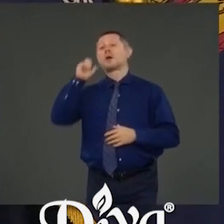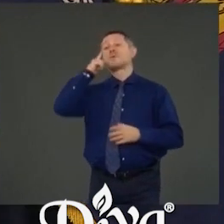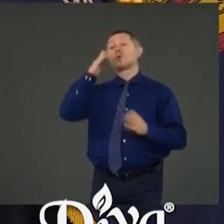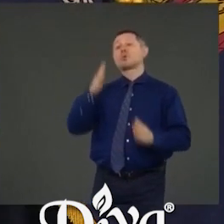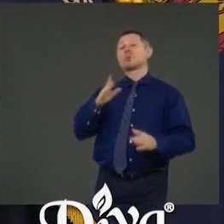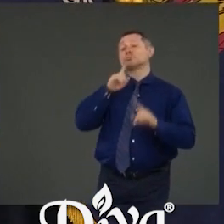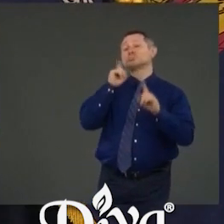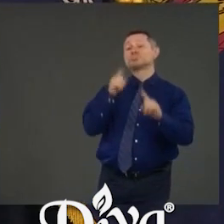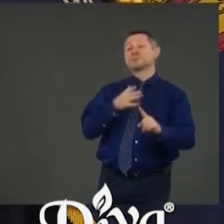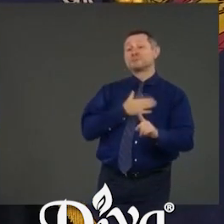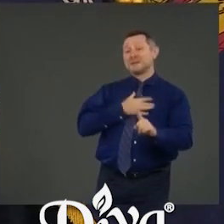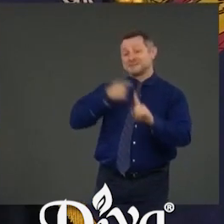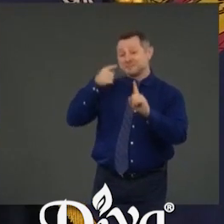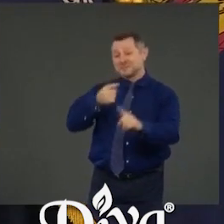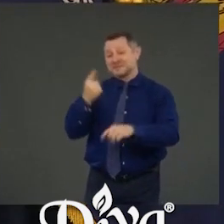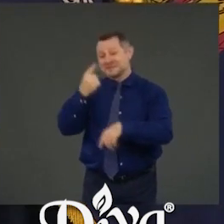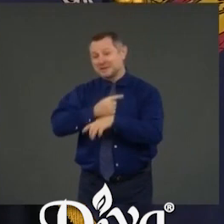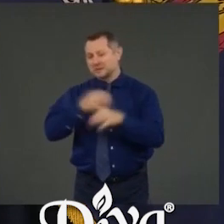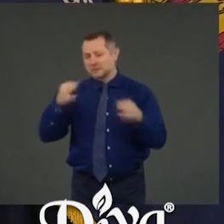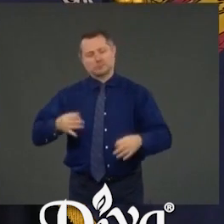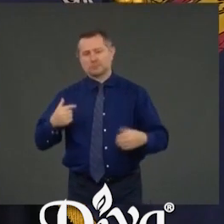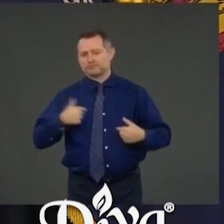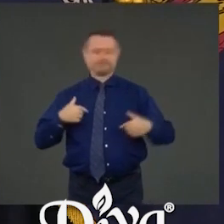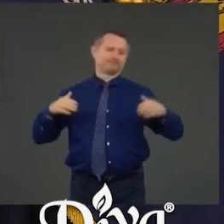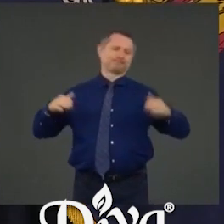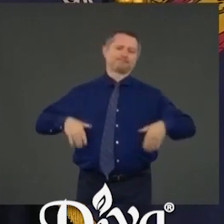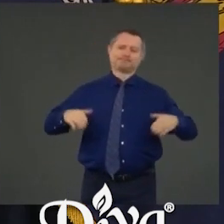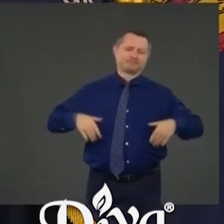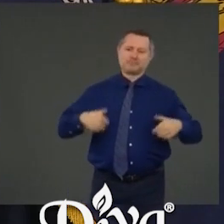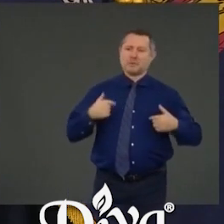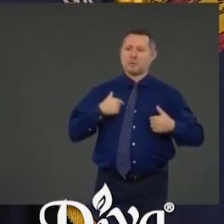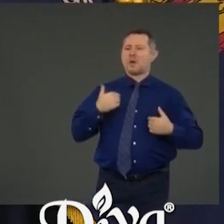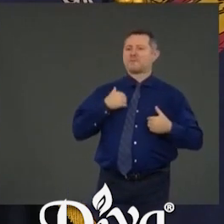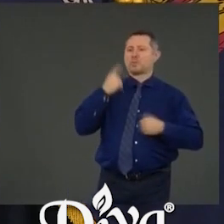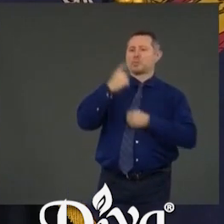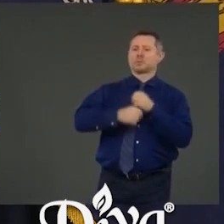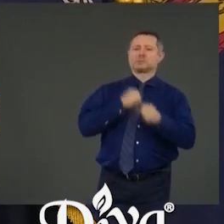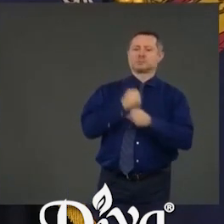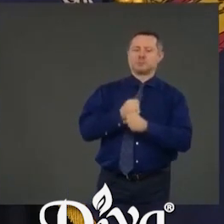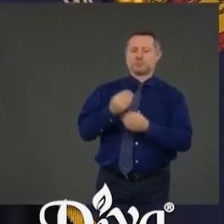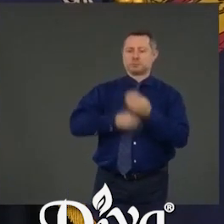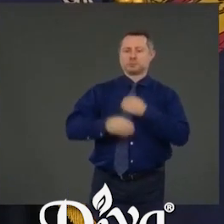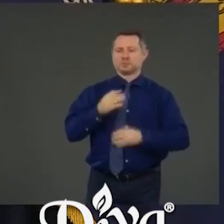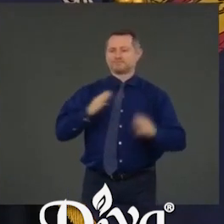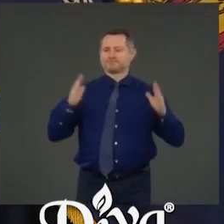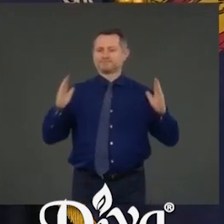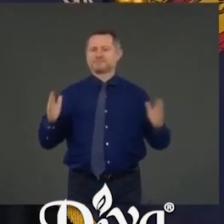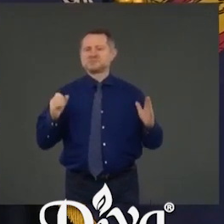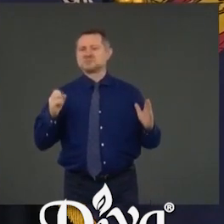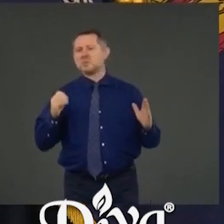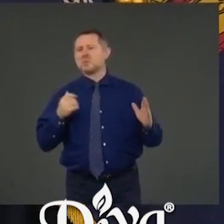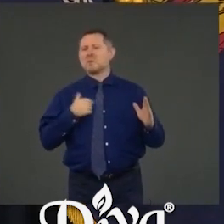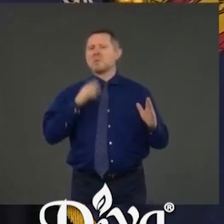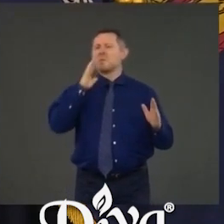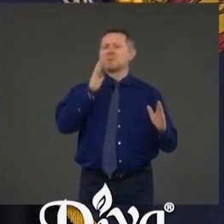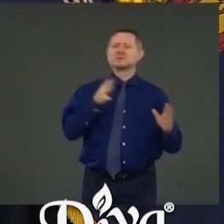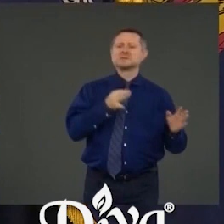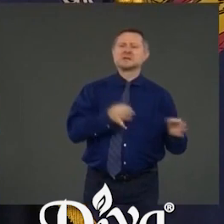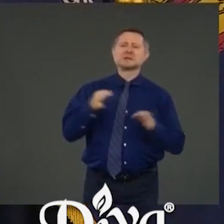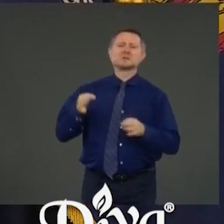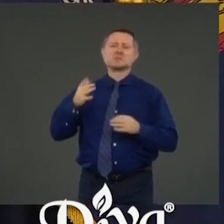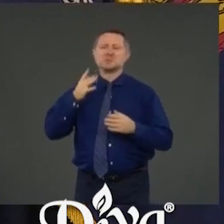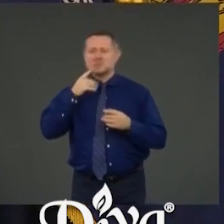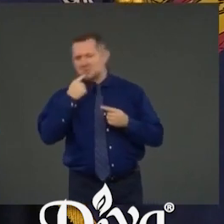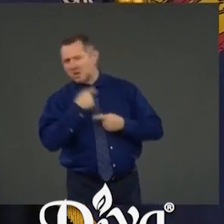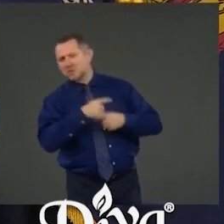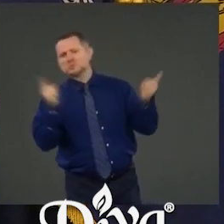drop-dead date. We're dealing with an annual budget. So the drop-dead date is what you declare in some ways, Zach. If